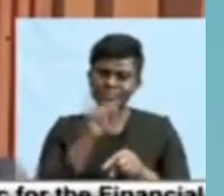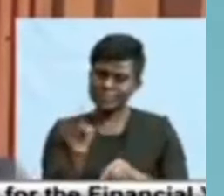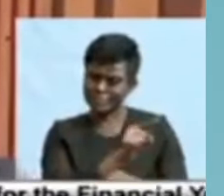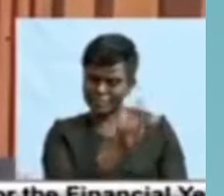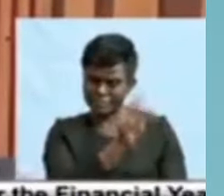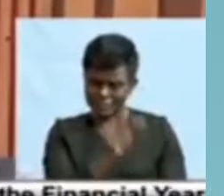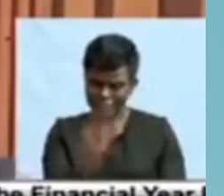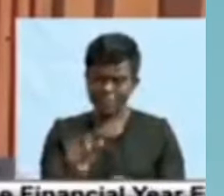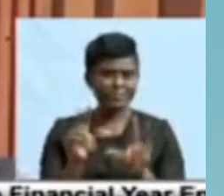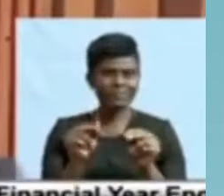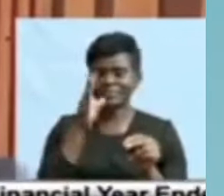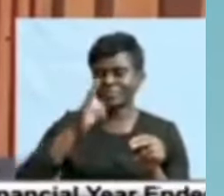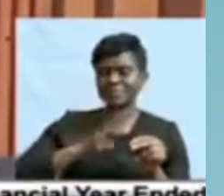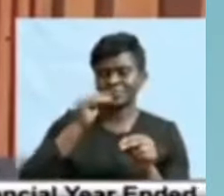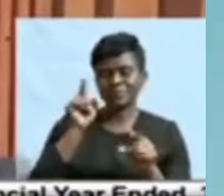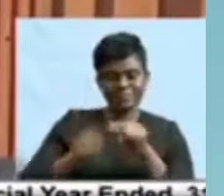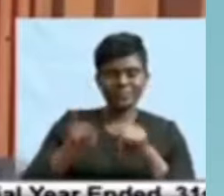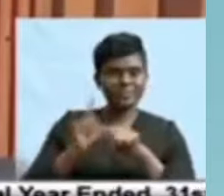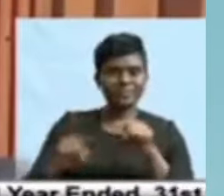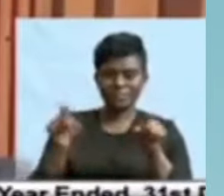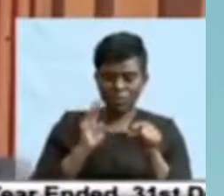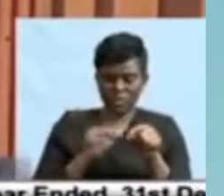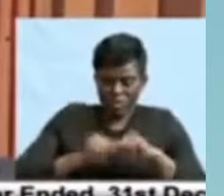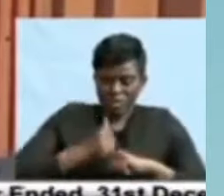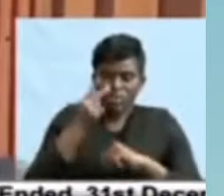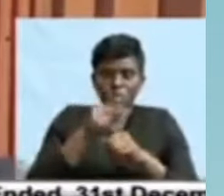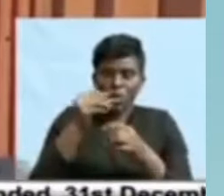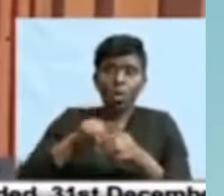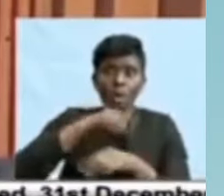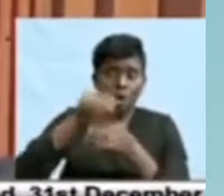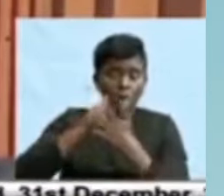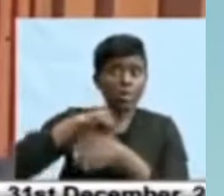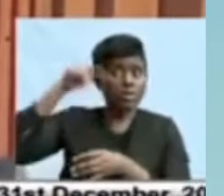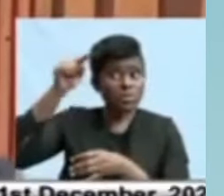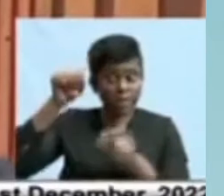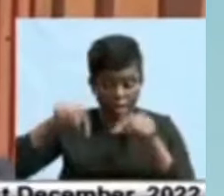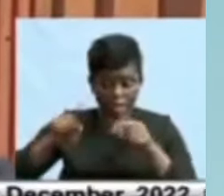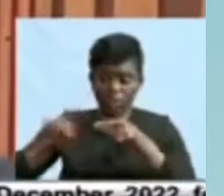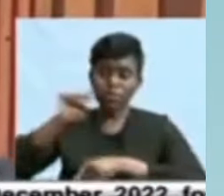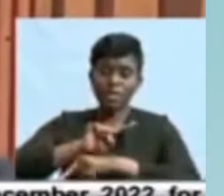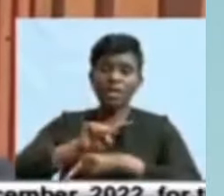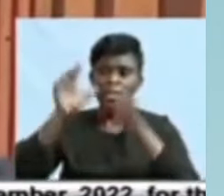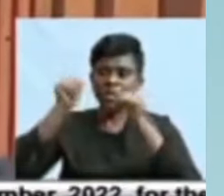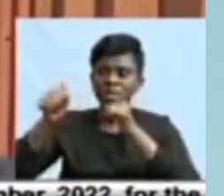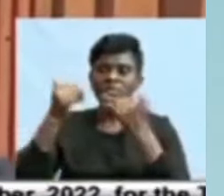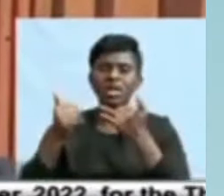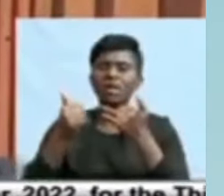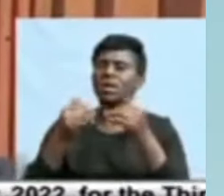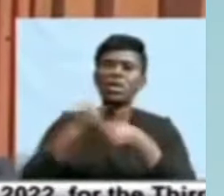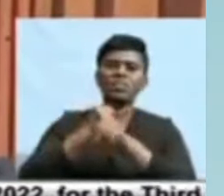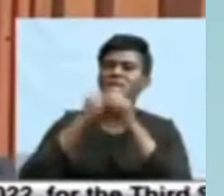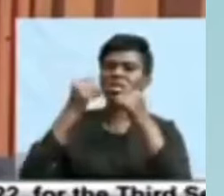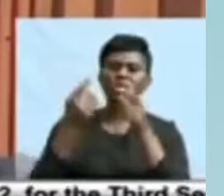individual capacities. Madam Speaker, you can't, we saw our allegiance to the president, then here today, the president is being embarrassed by